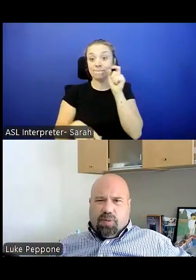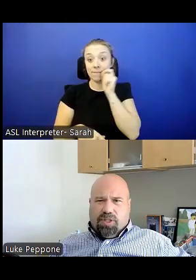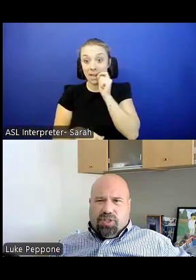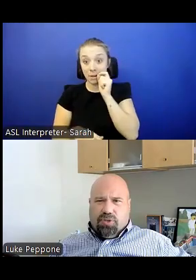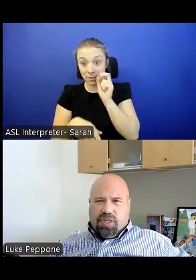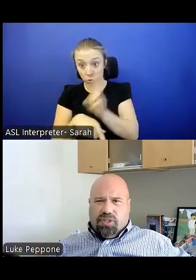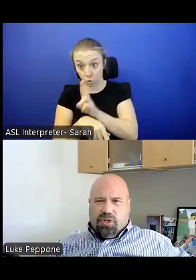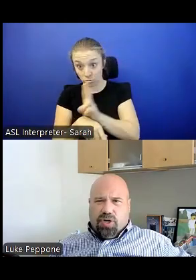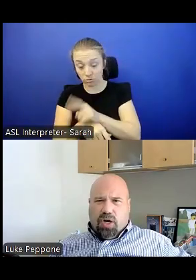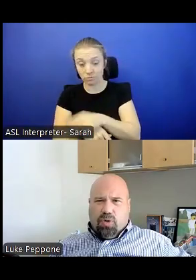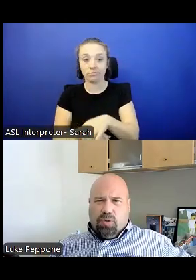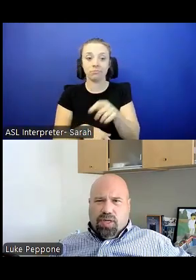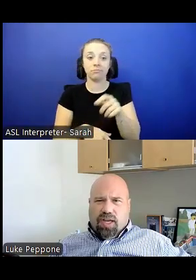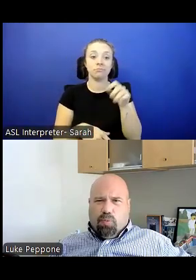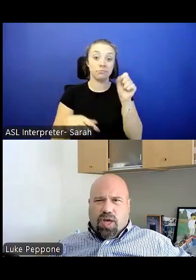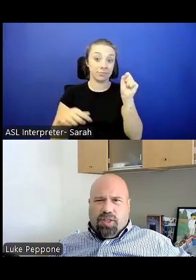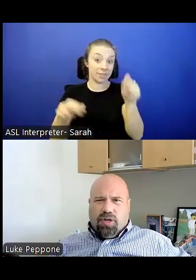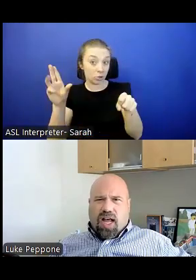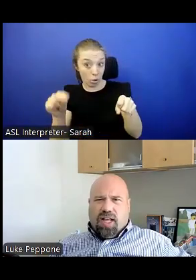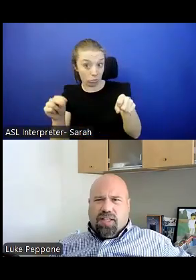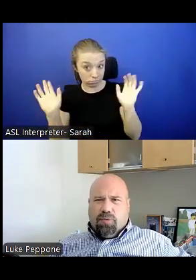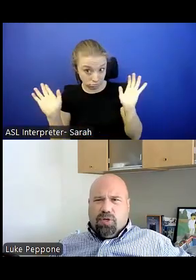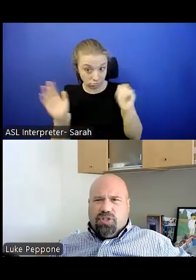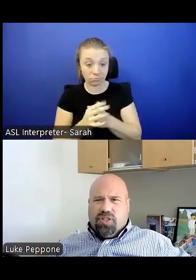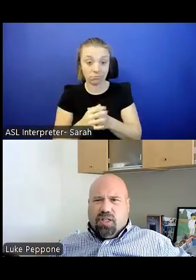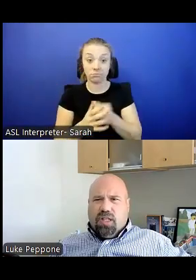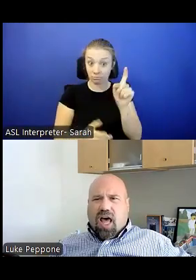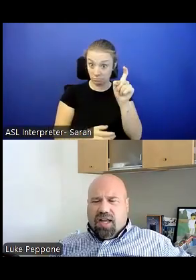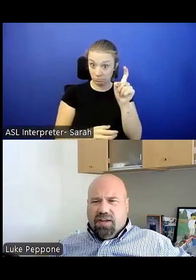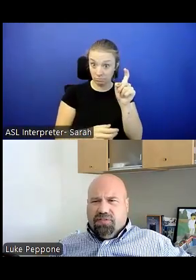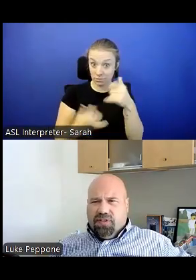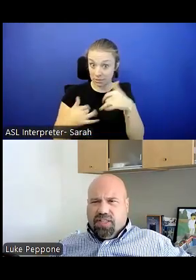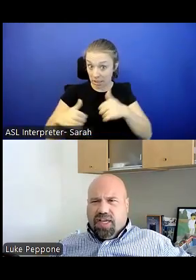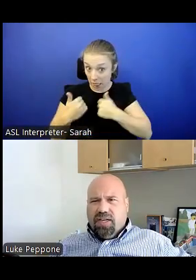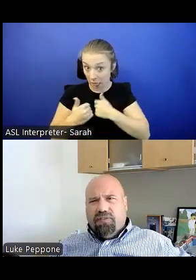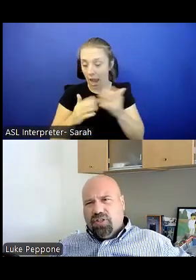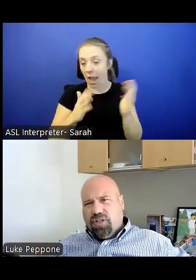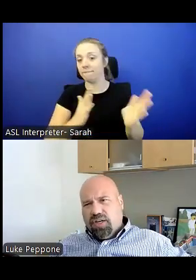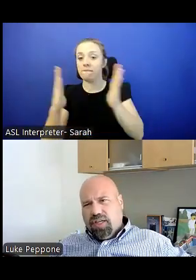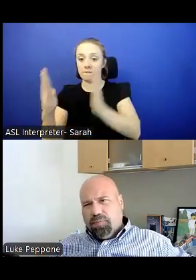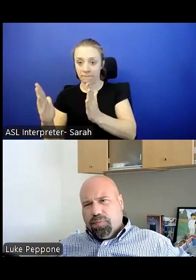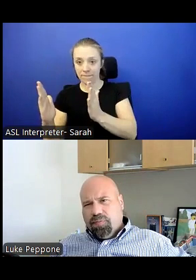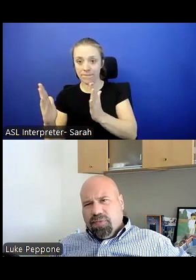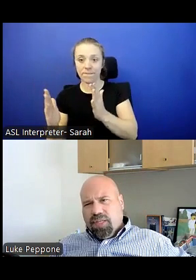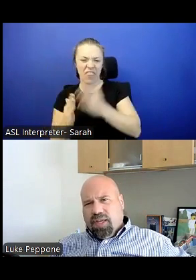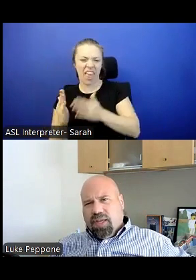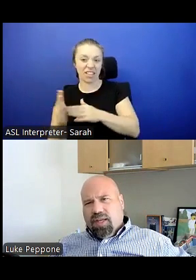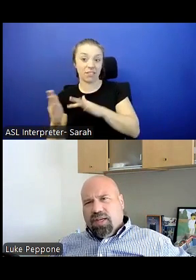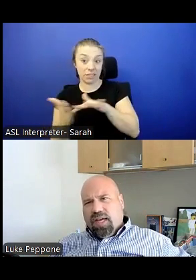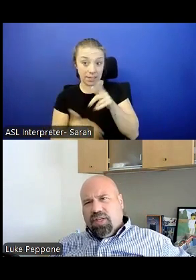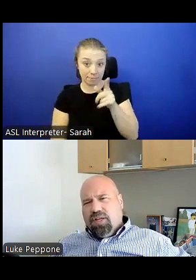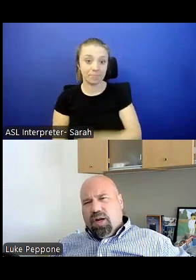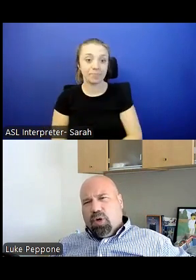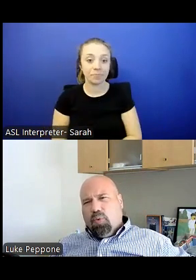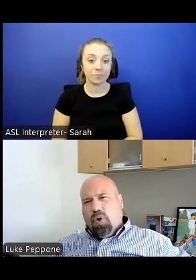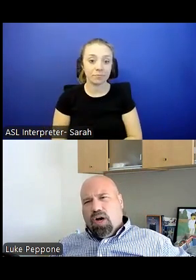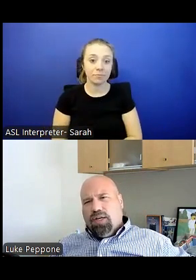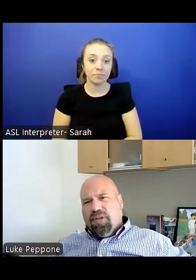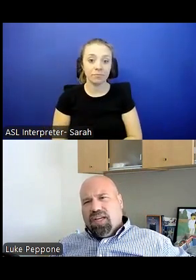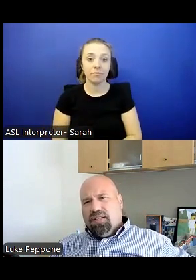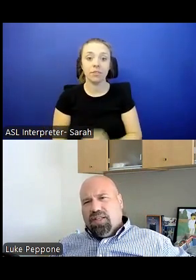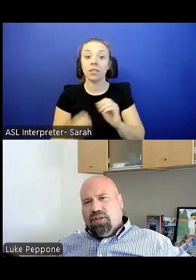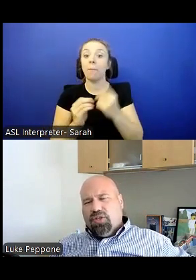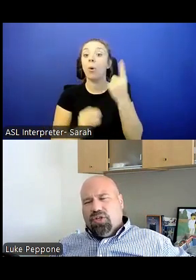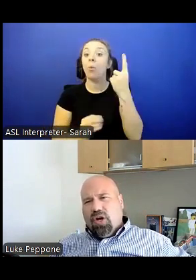is cannabis use, yes or no, and whether or not they were still alive at the end of our study. Now, this number